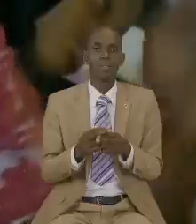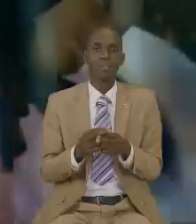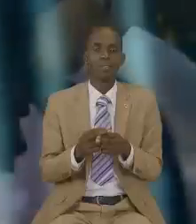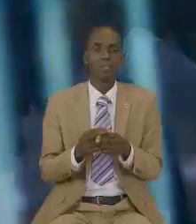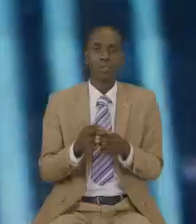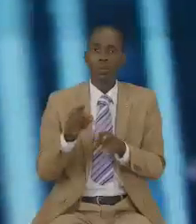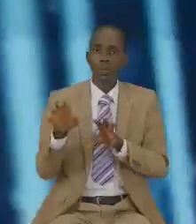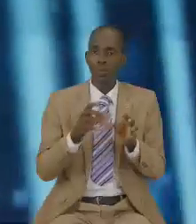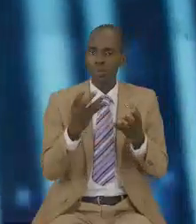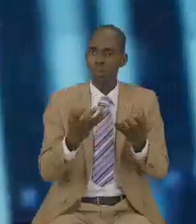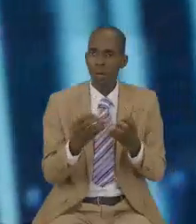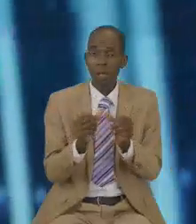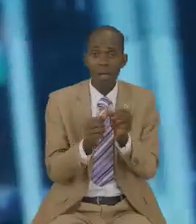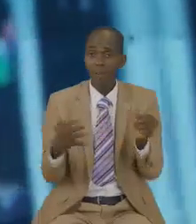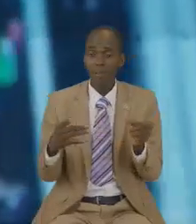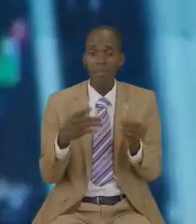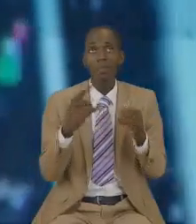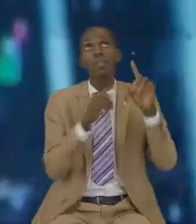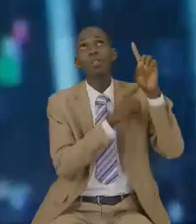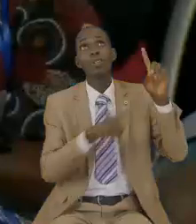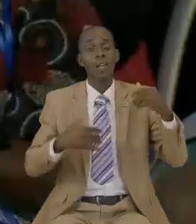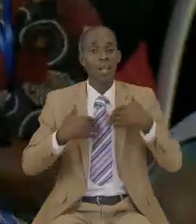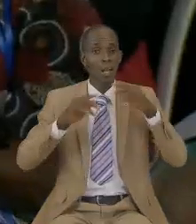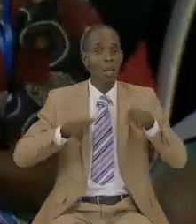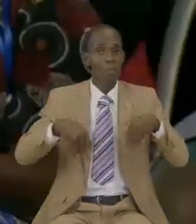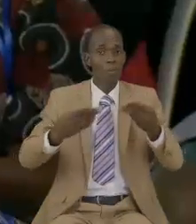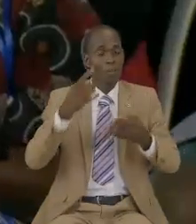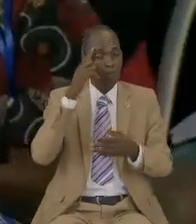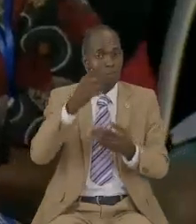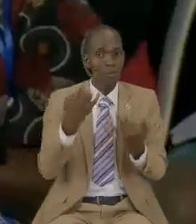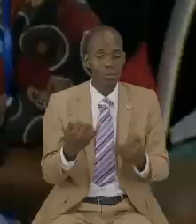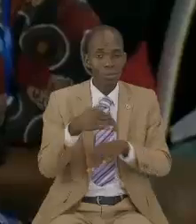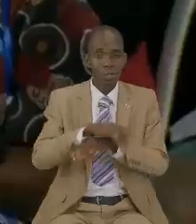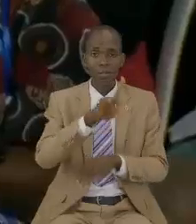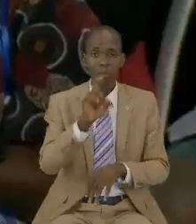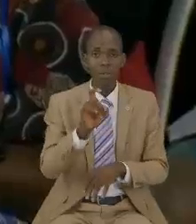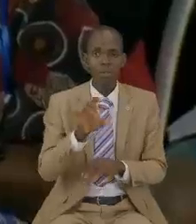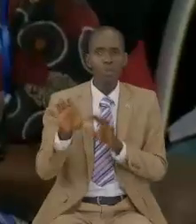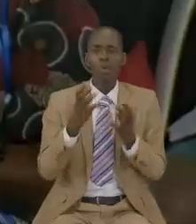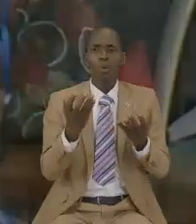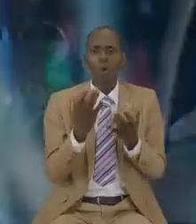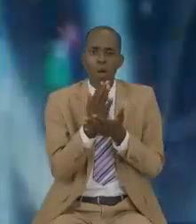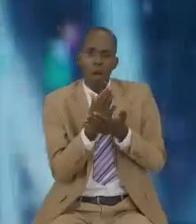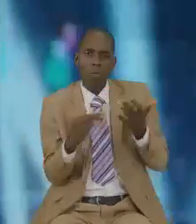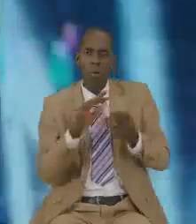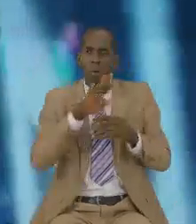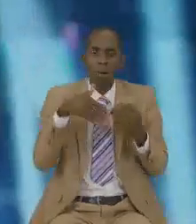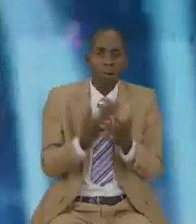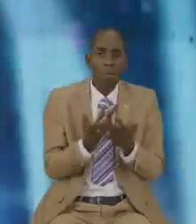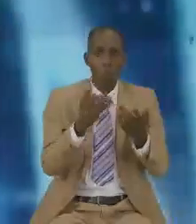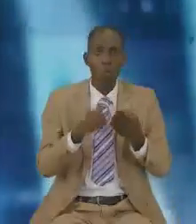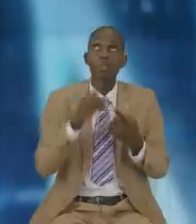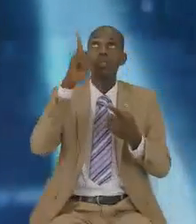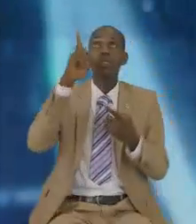Do you want everything the Lord has provided for you tonight? Do you want his salvation tonight? Do you want